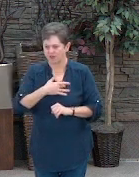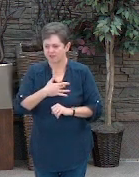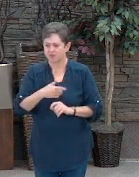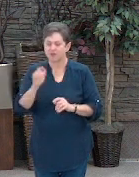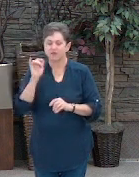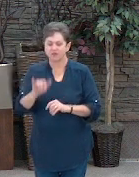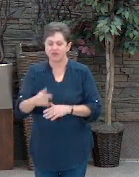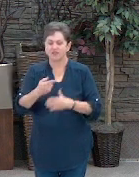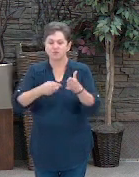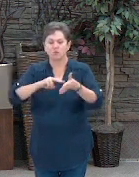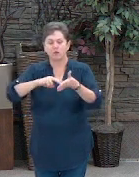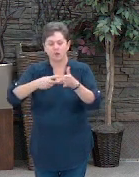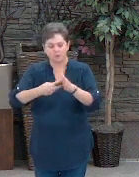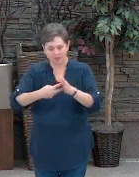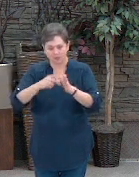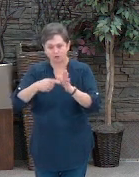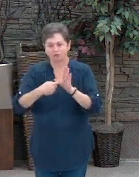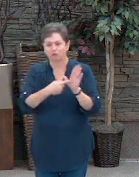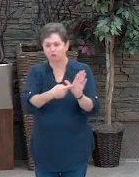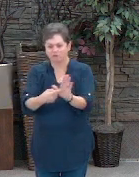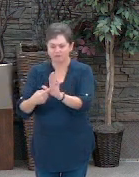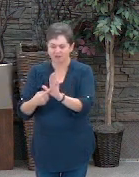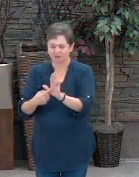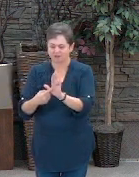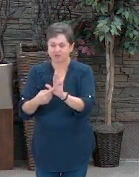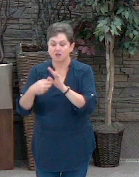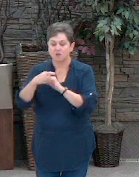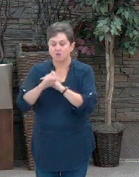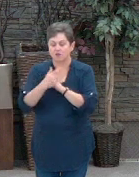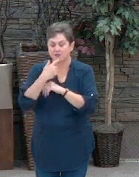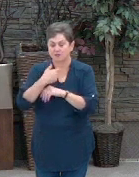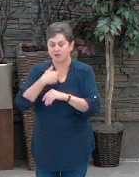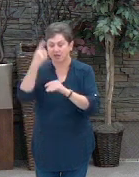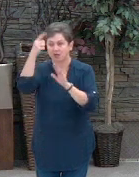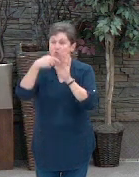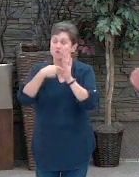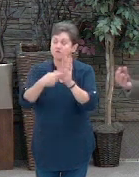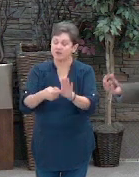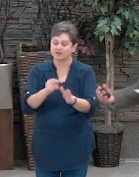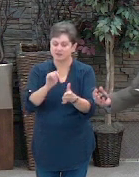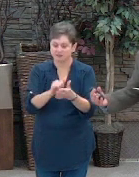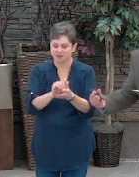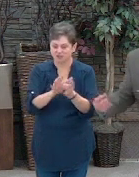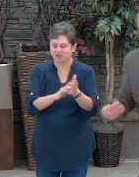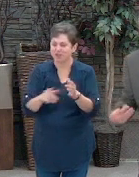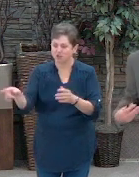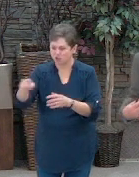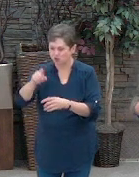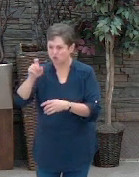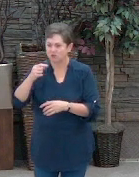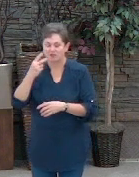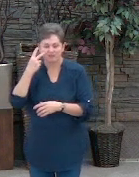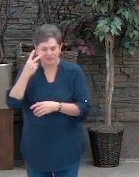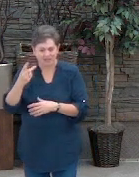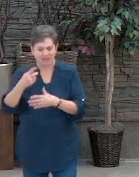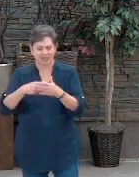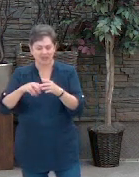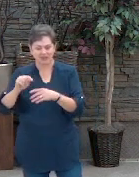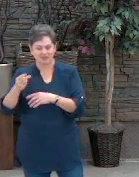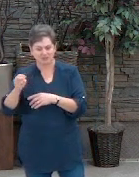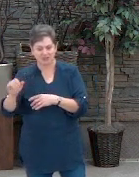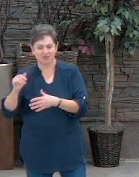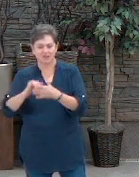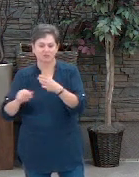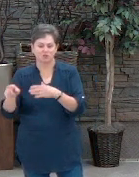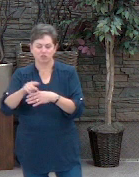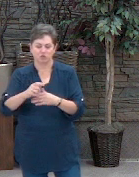that's what we're meant to reflect. Paul says, I'm reflecting that, and that's what you guys are saying in Thessalonica, and that's what